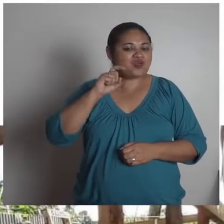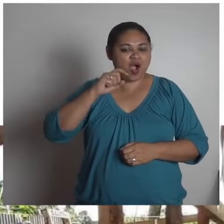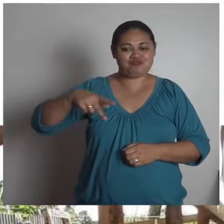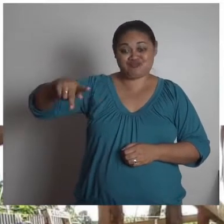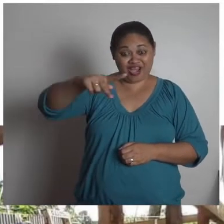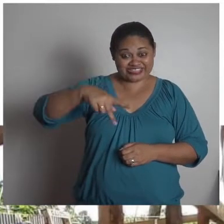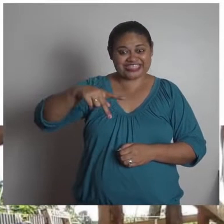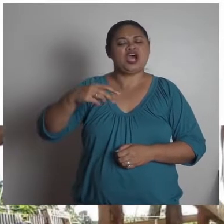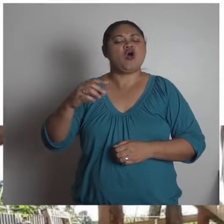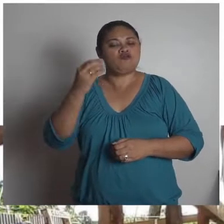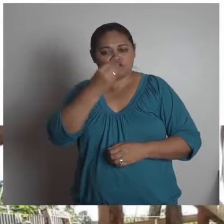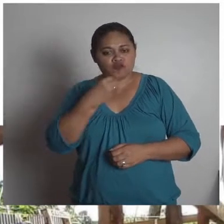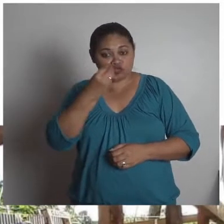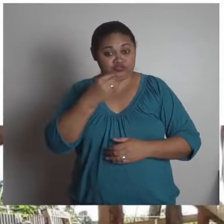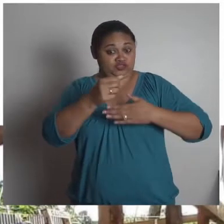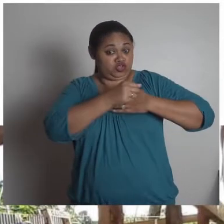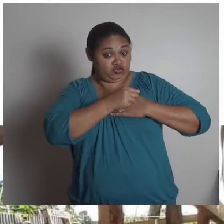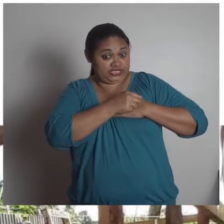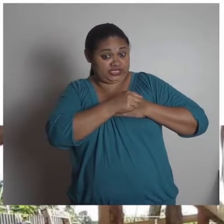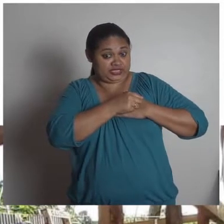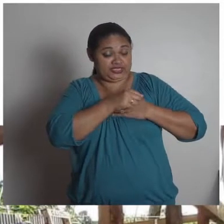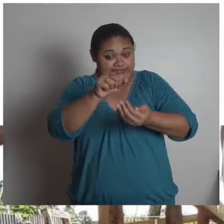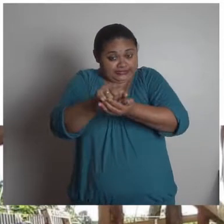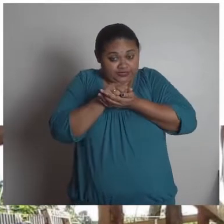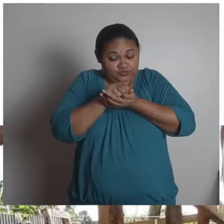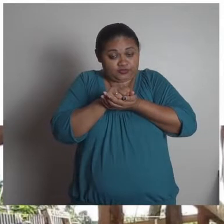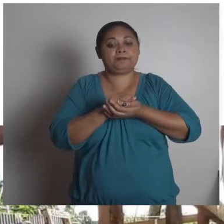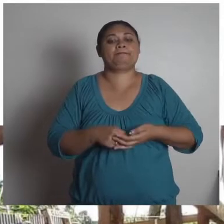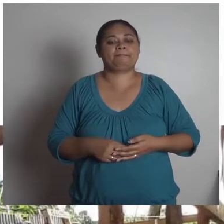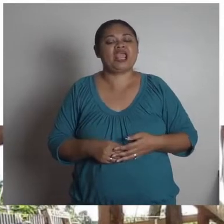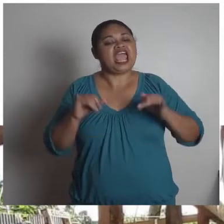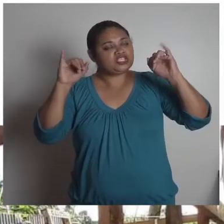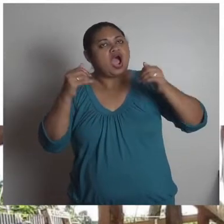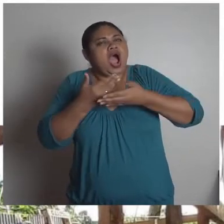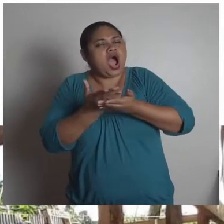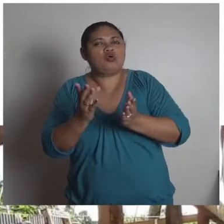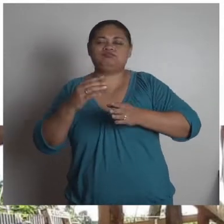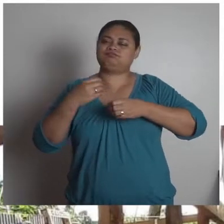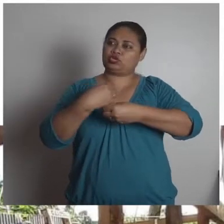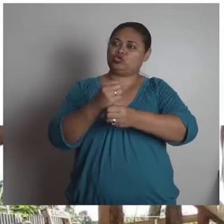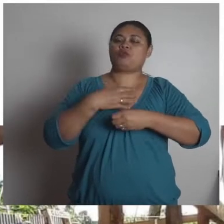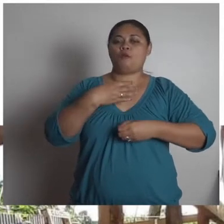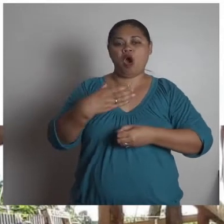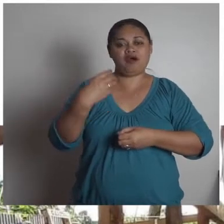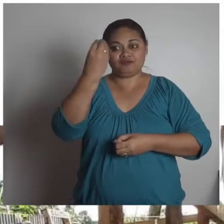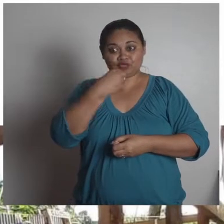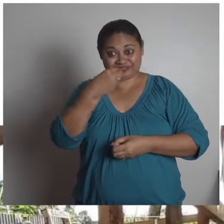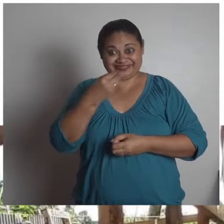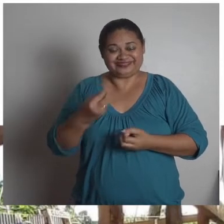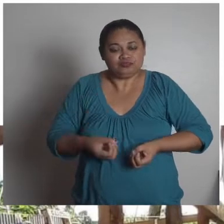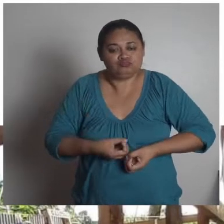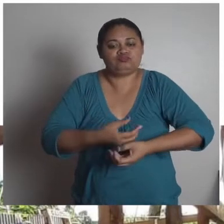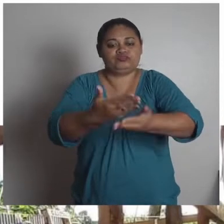There's aquaponics and food security work that's going on right now. There's the issues around how we are going